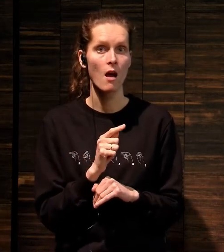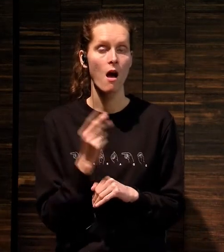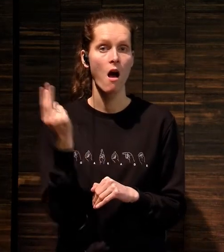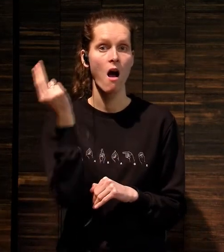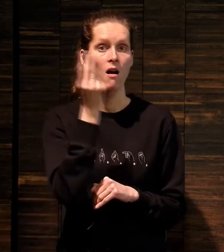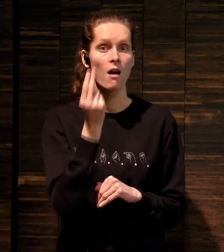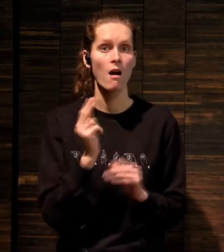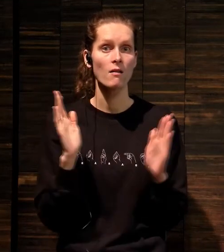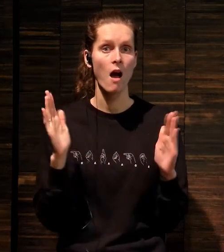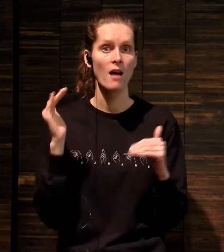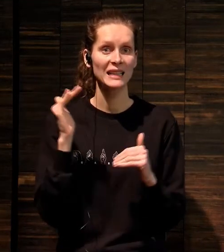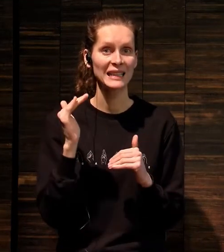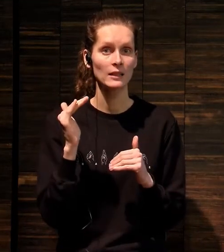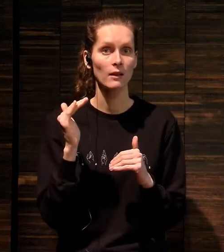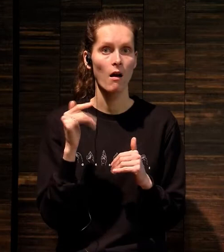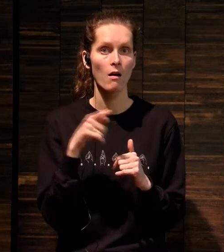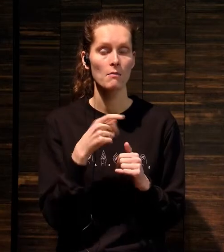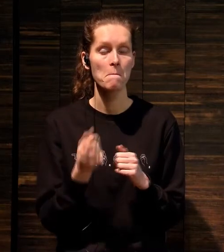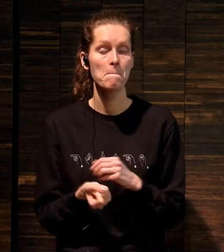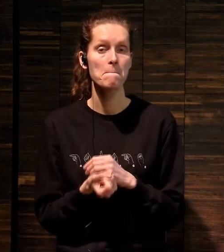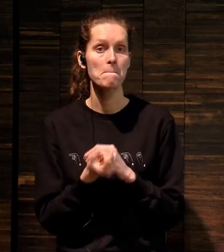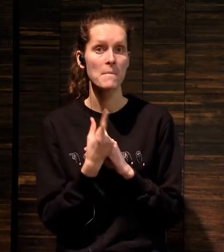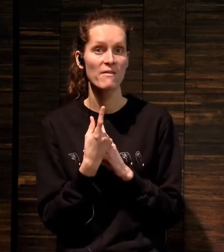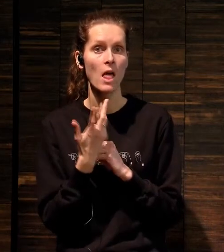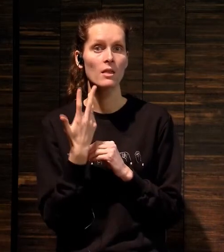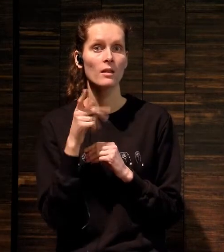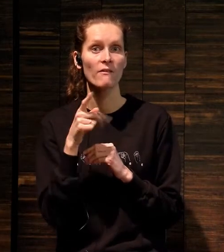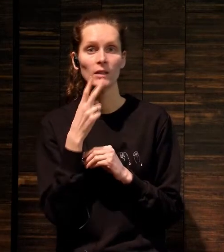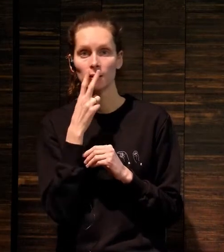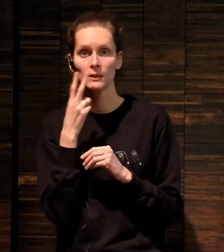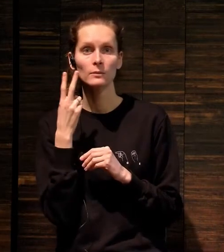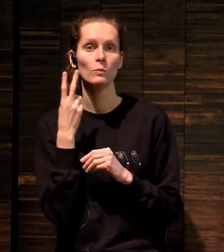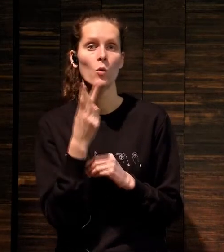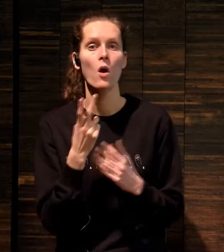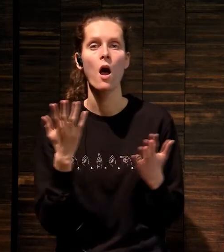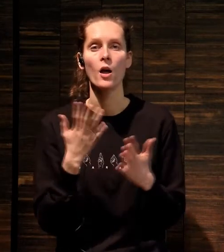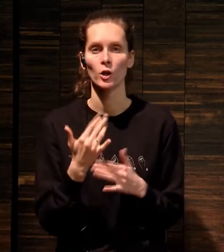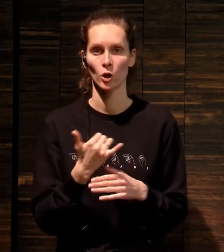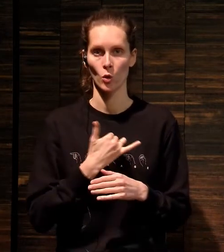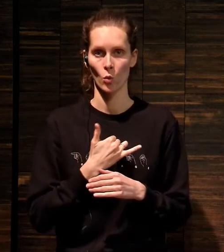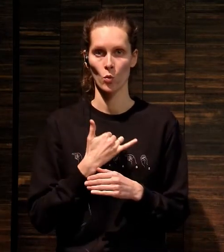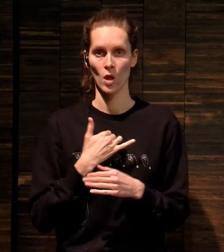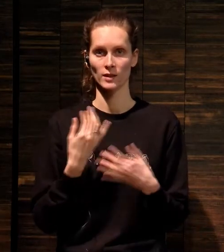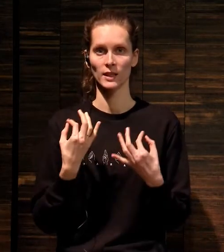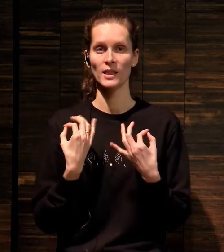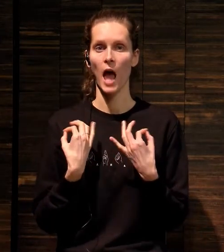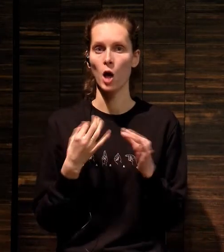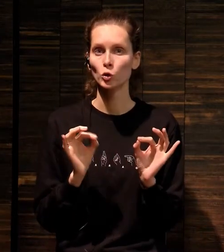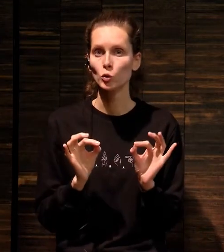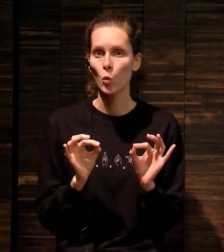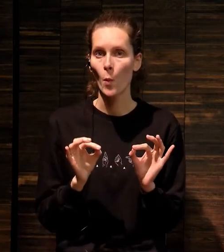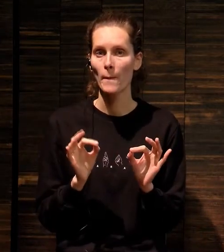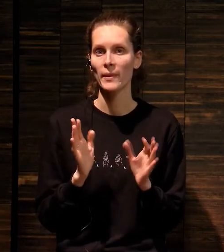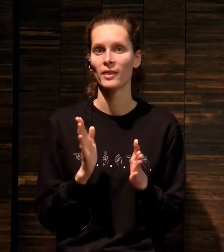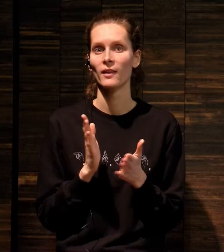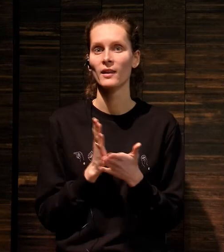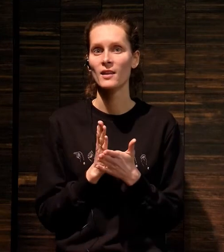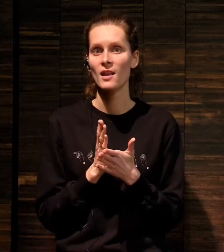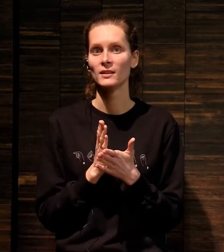all of these various options that are allowed the end user to make an experience that's better for them. So here you see the reading